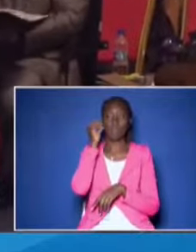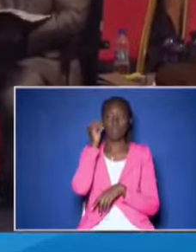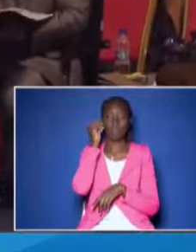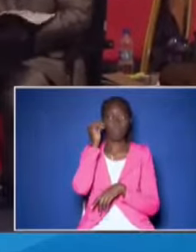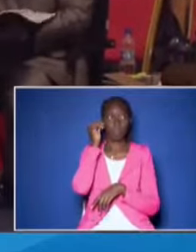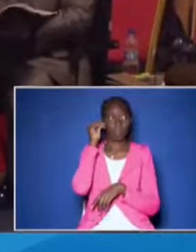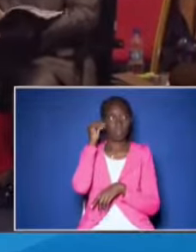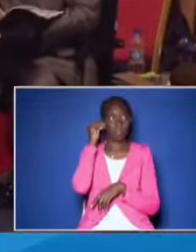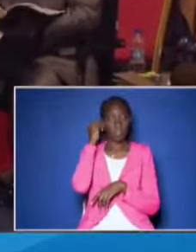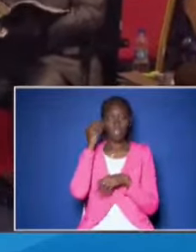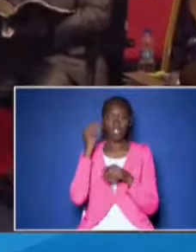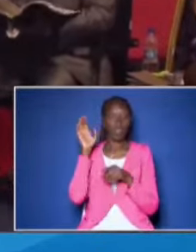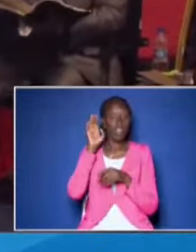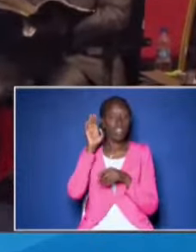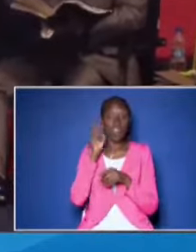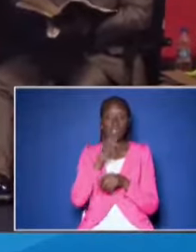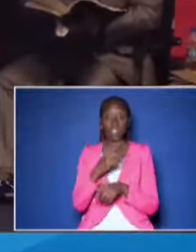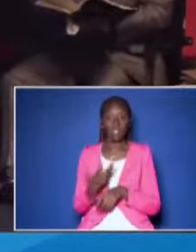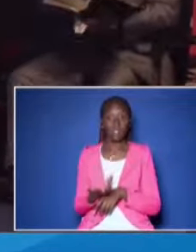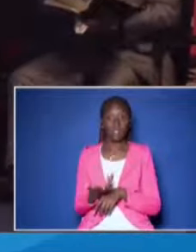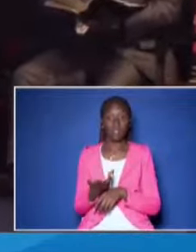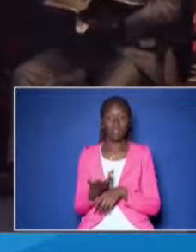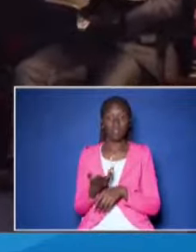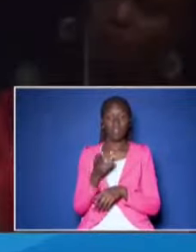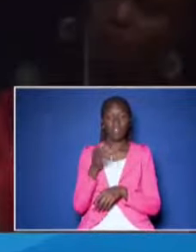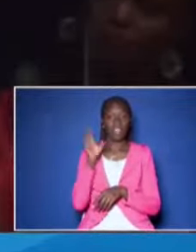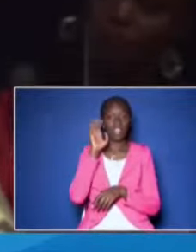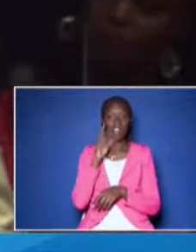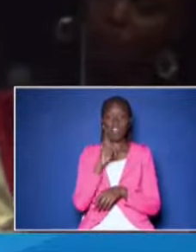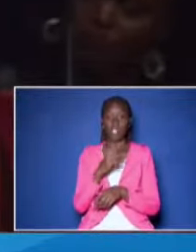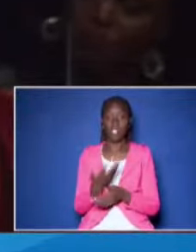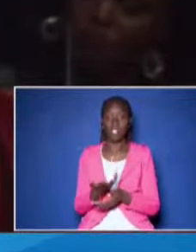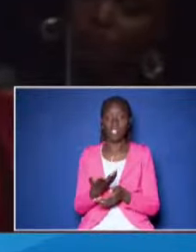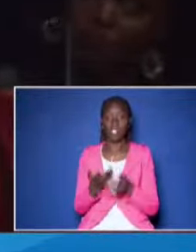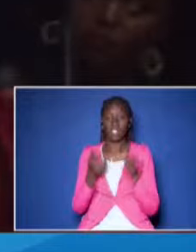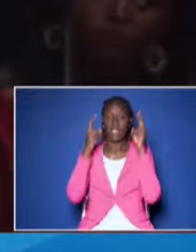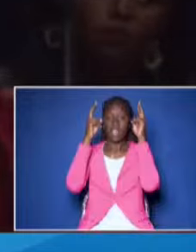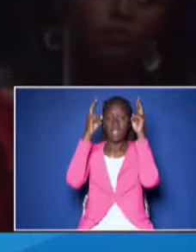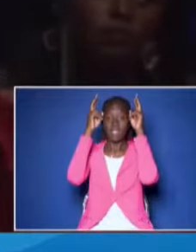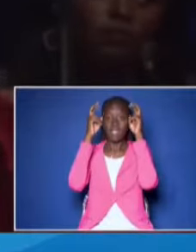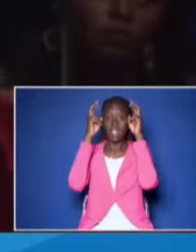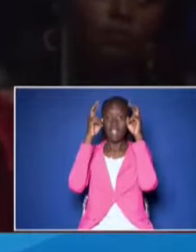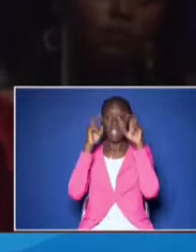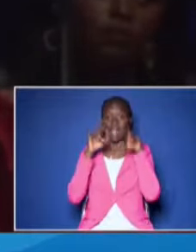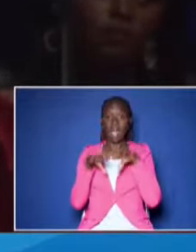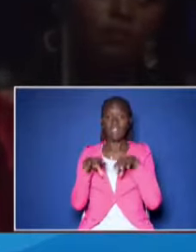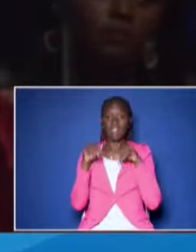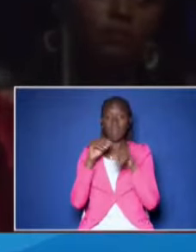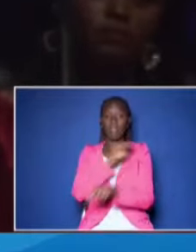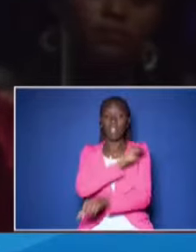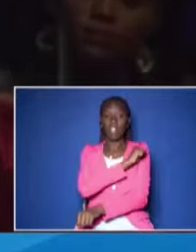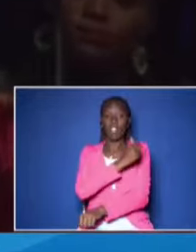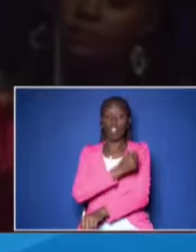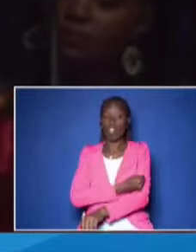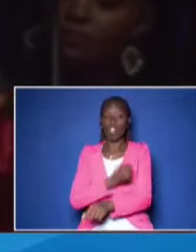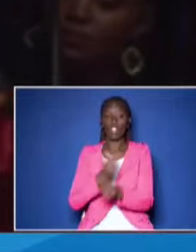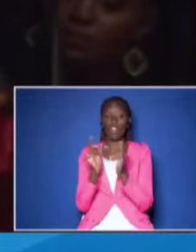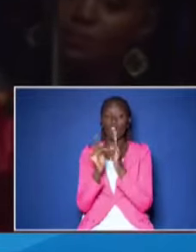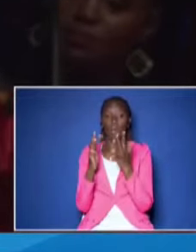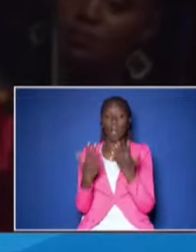it did you hear what I said Satan accepted the authority of the